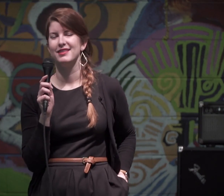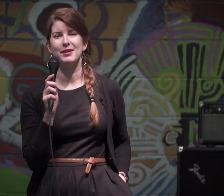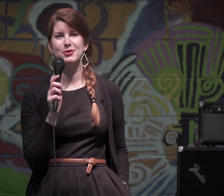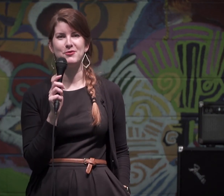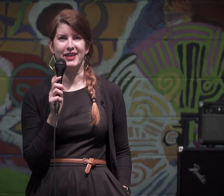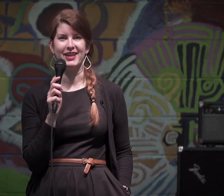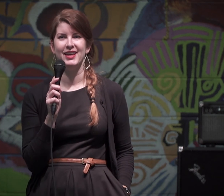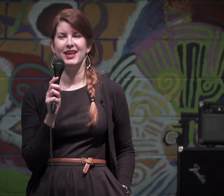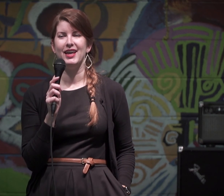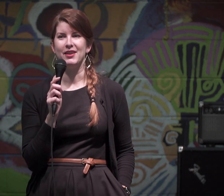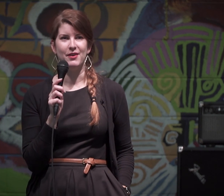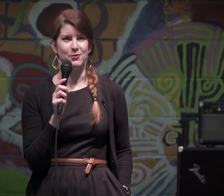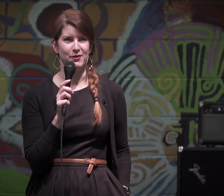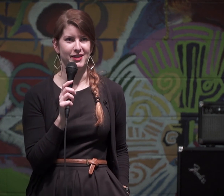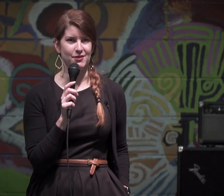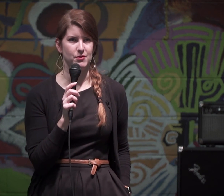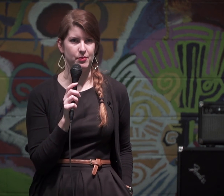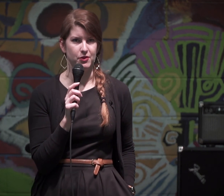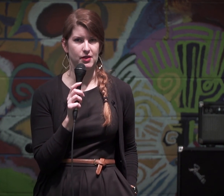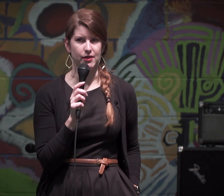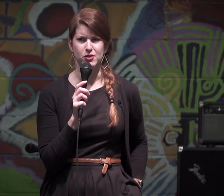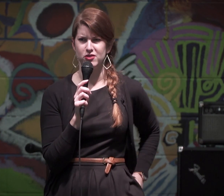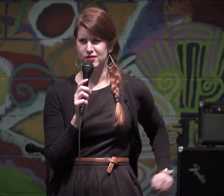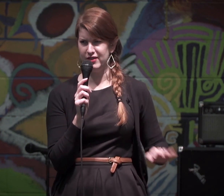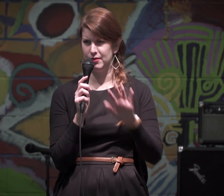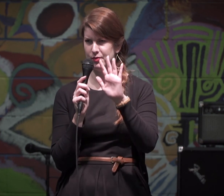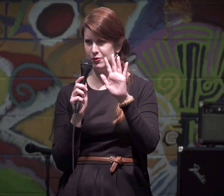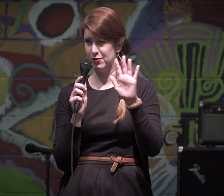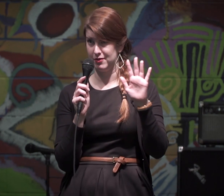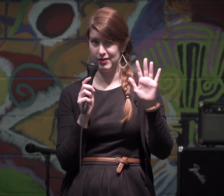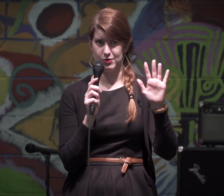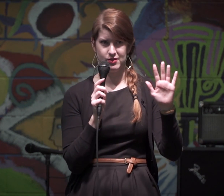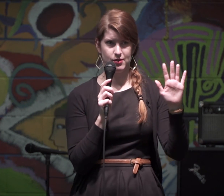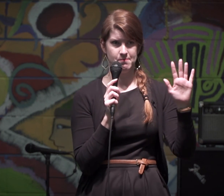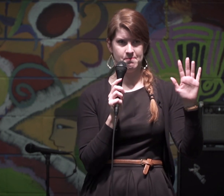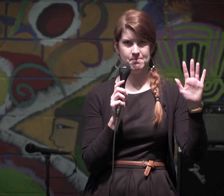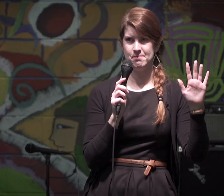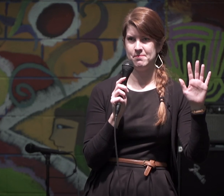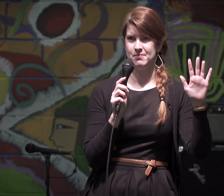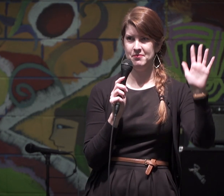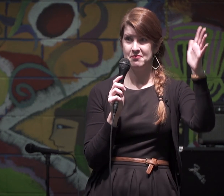Anyways, language is funny, and I love the way we connect with people using language. Are there any people who know other languages here?